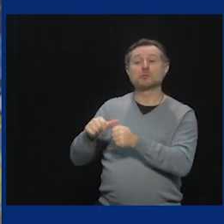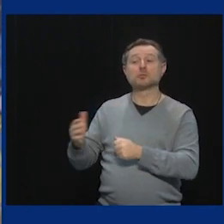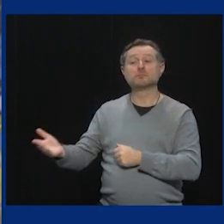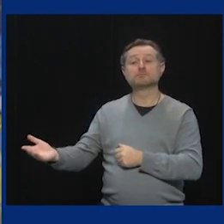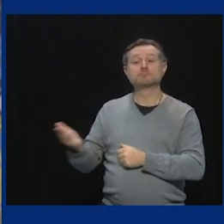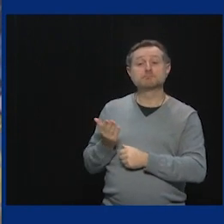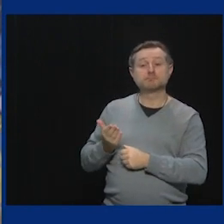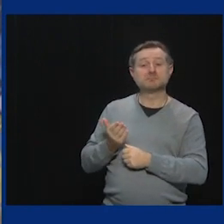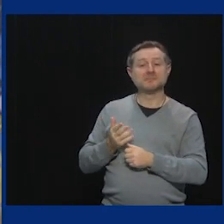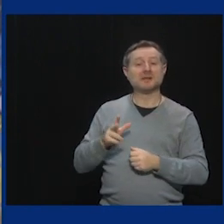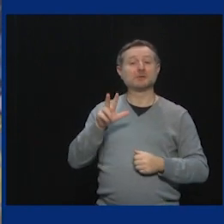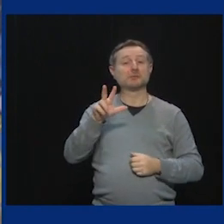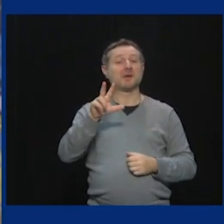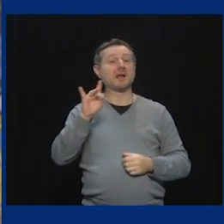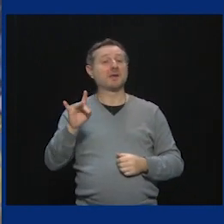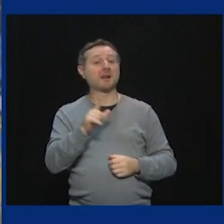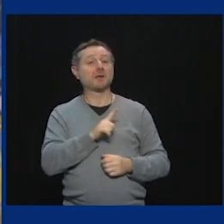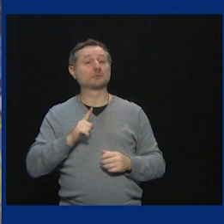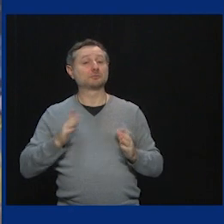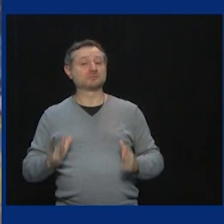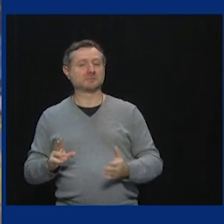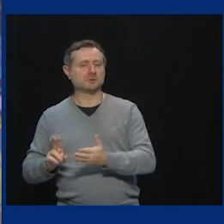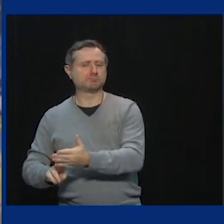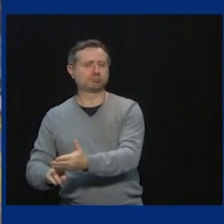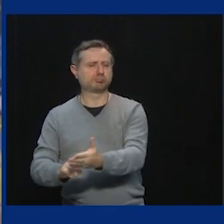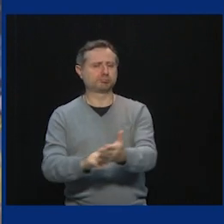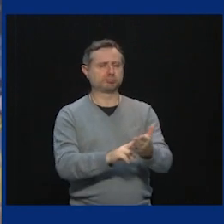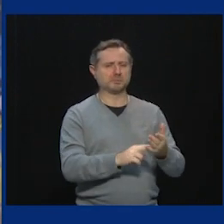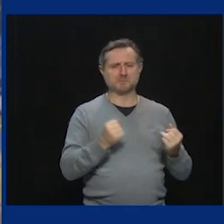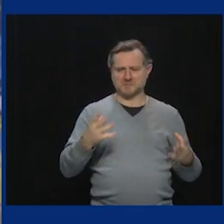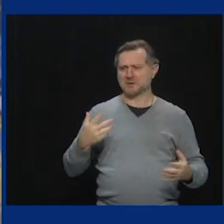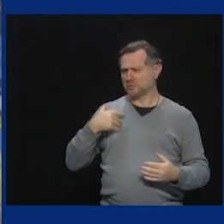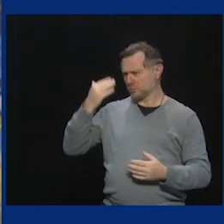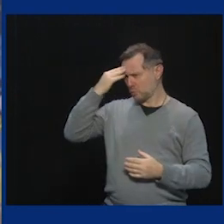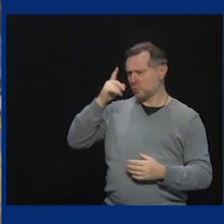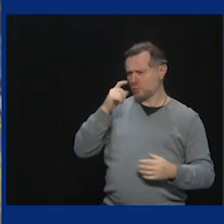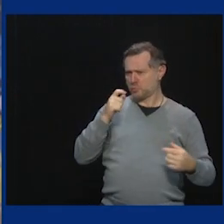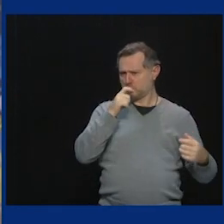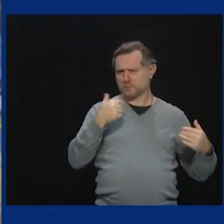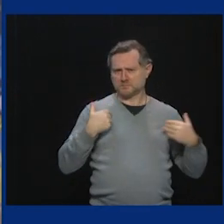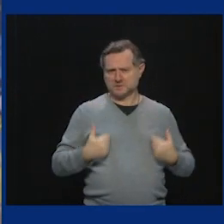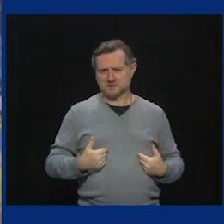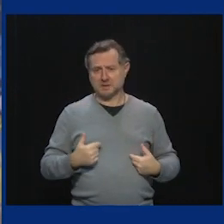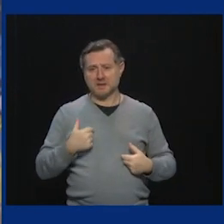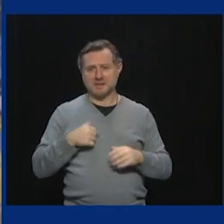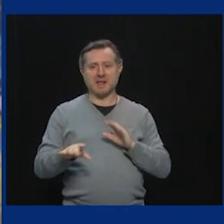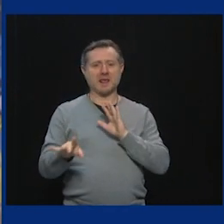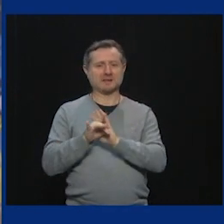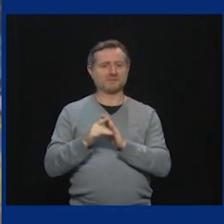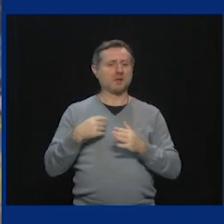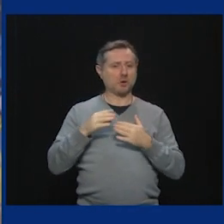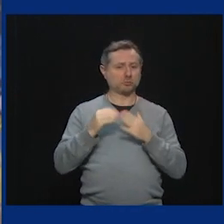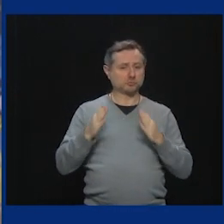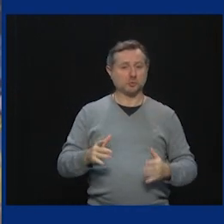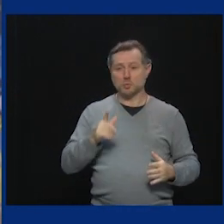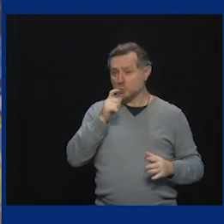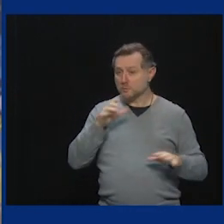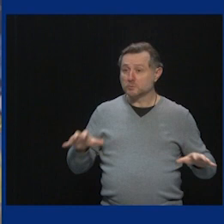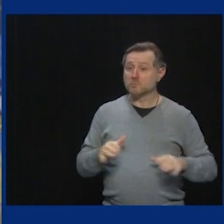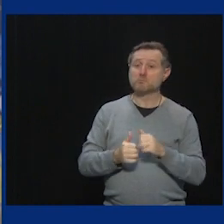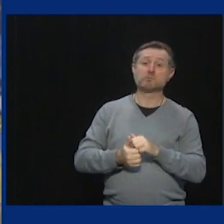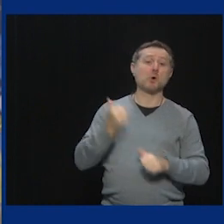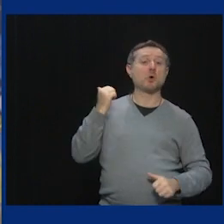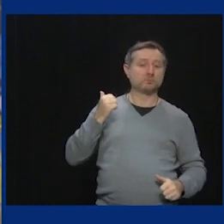individuals, and every one of them knows that I've done more. I'm the elected official who's done the most to assist